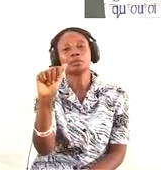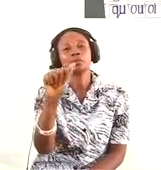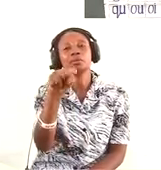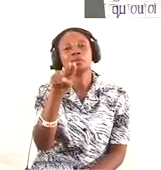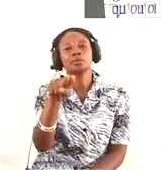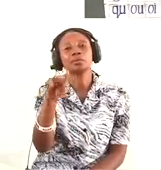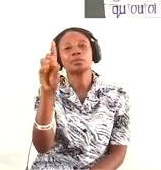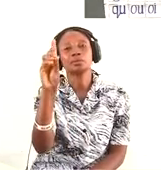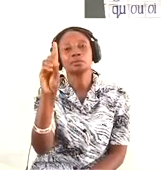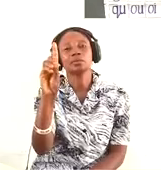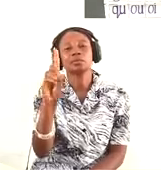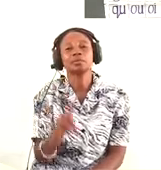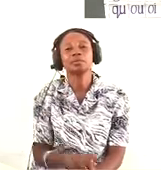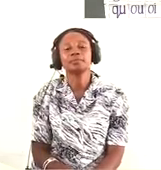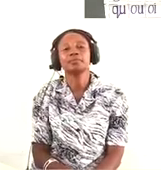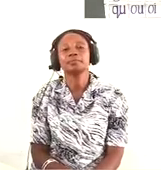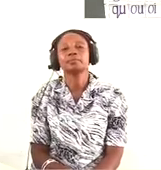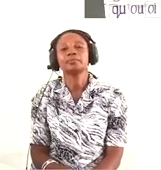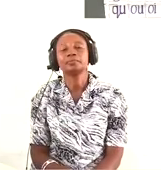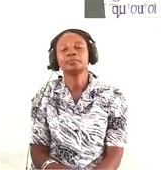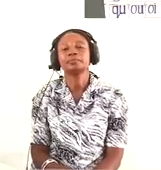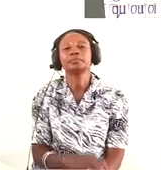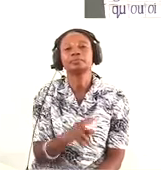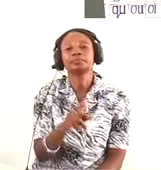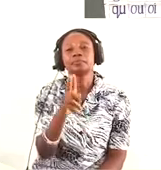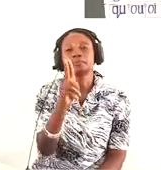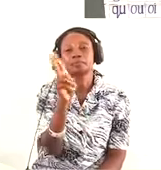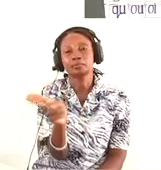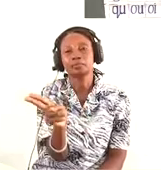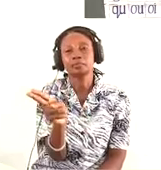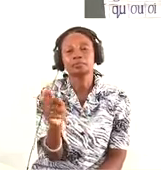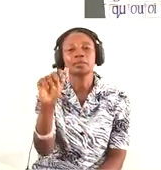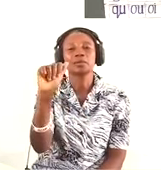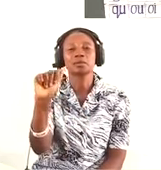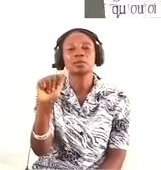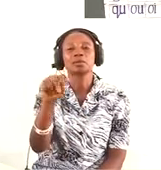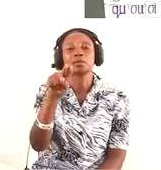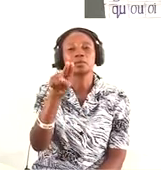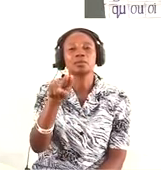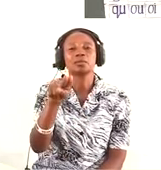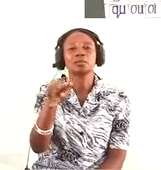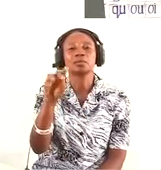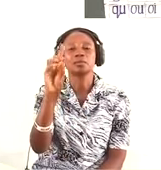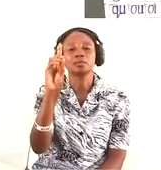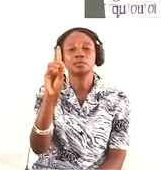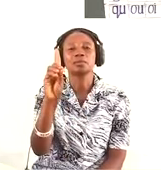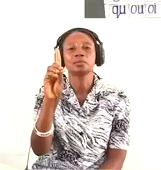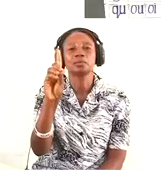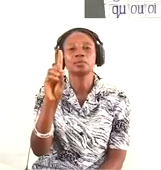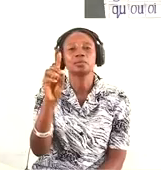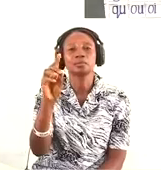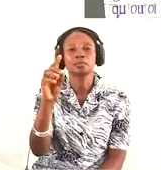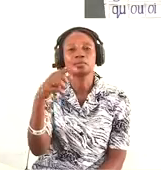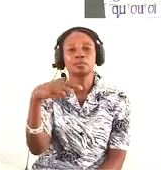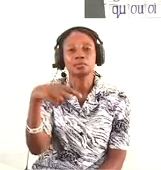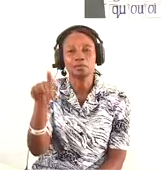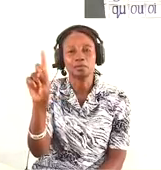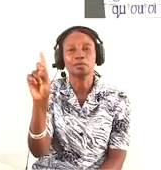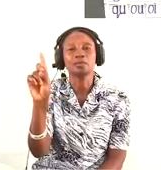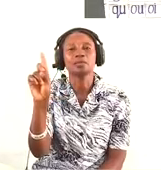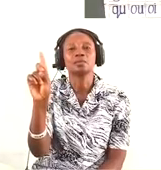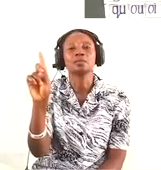hand. Where will it go? No. Where? Here. There it goes. It